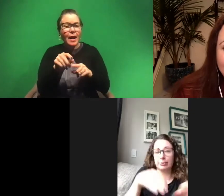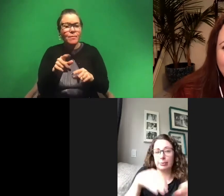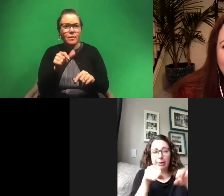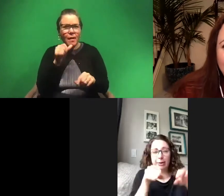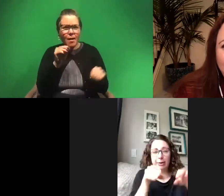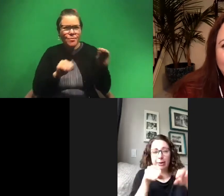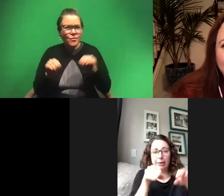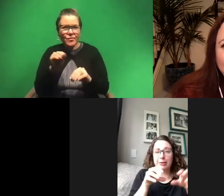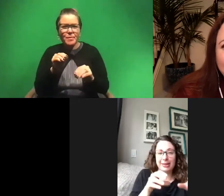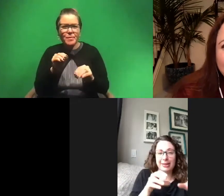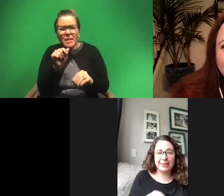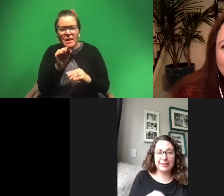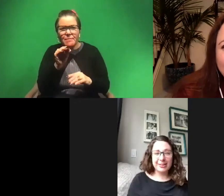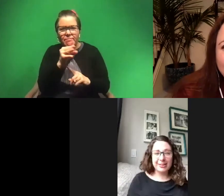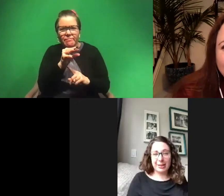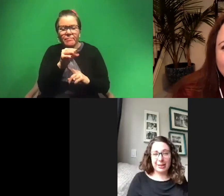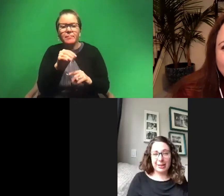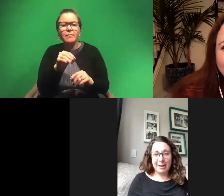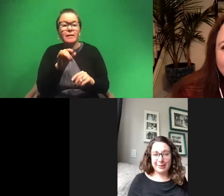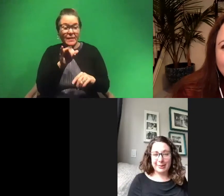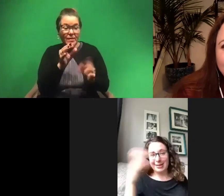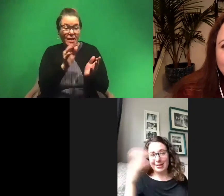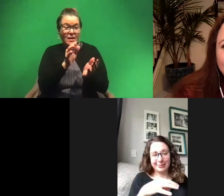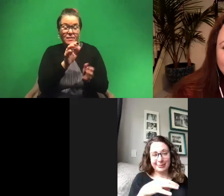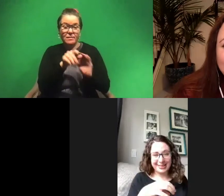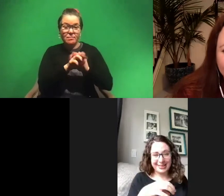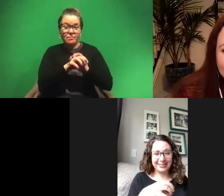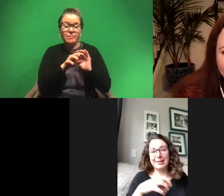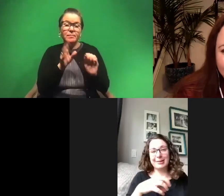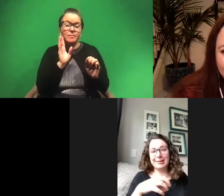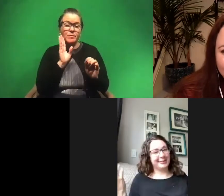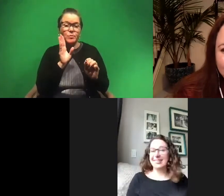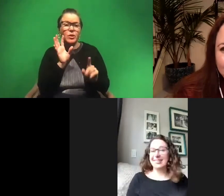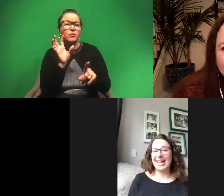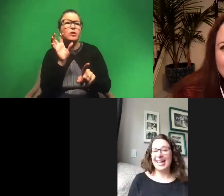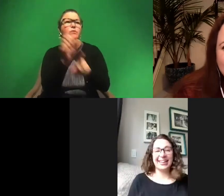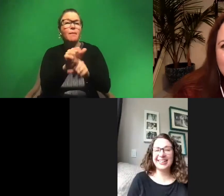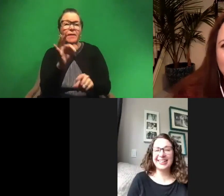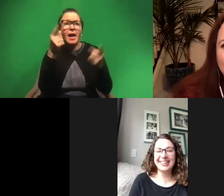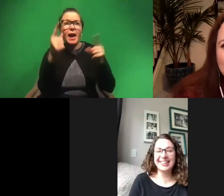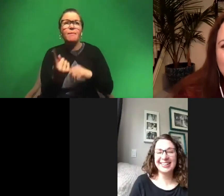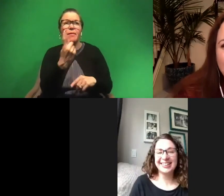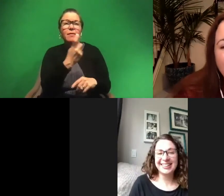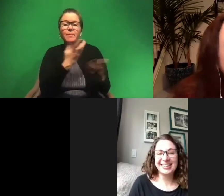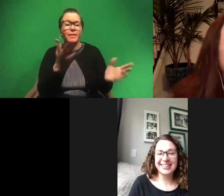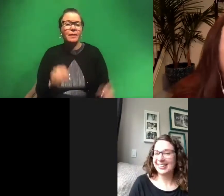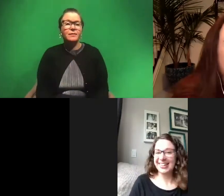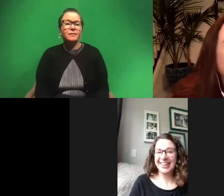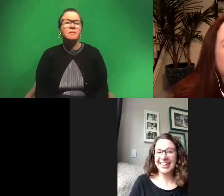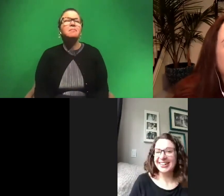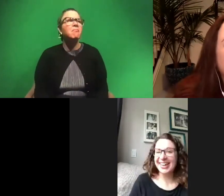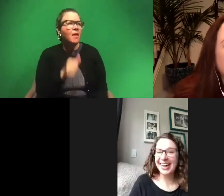move around a little bit, and if something comes by that it wants to eat, it'll reach out and grab it, but that's it. It's not moving around much. I bet